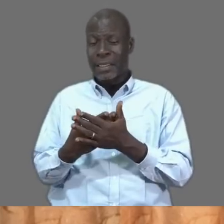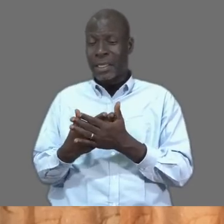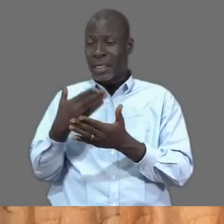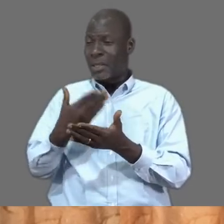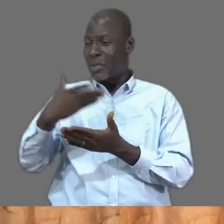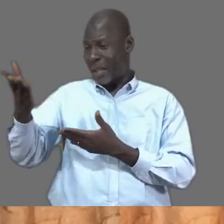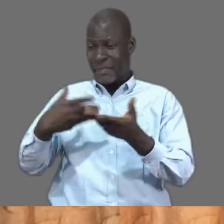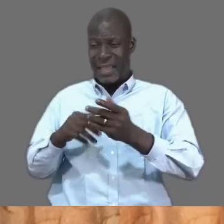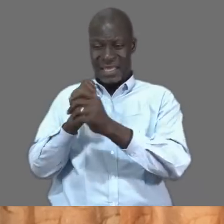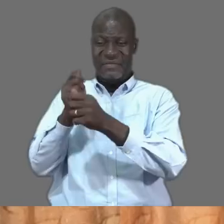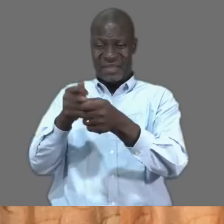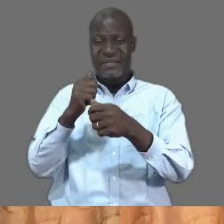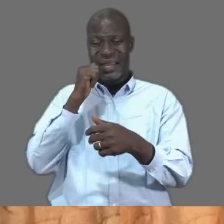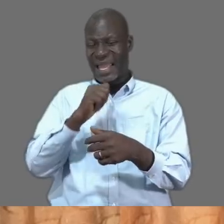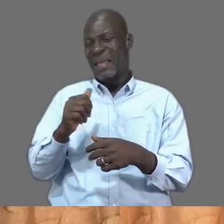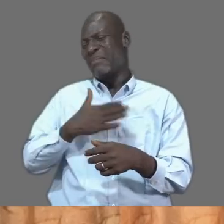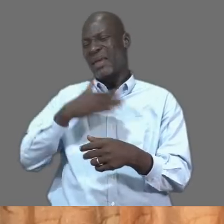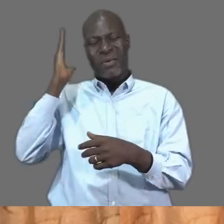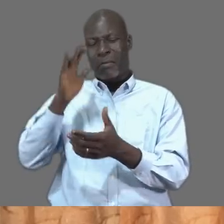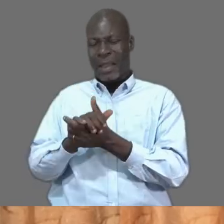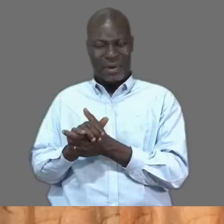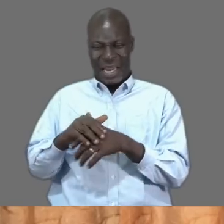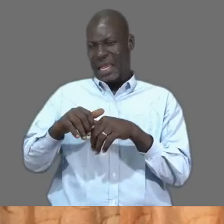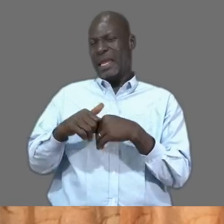e de che oba e de asamu a waso meware no